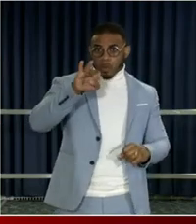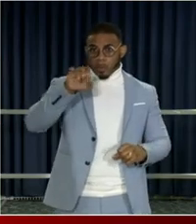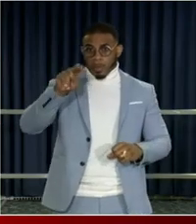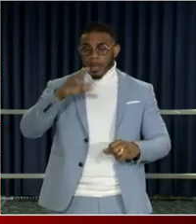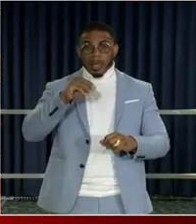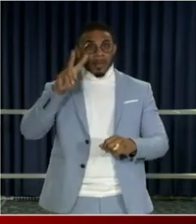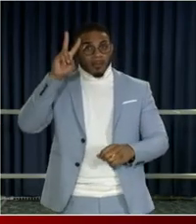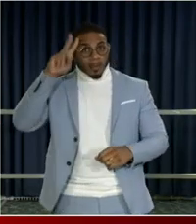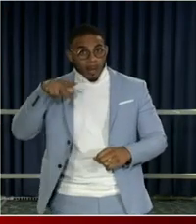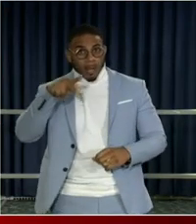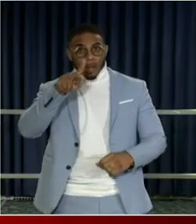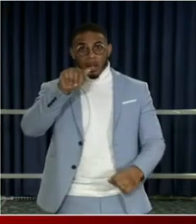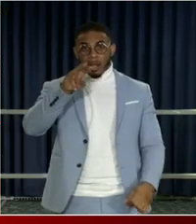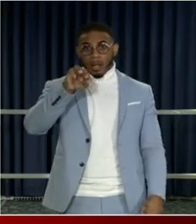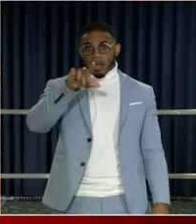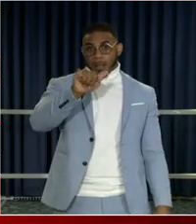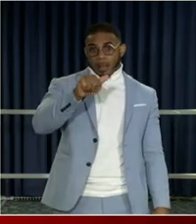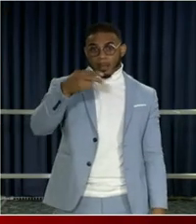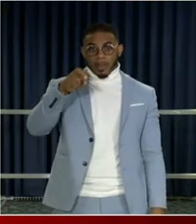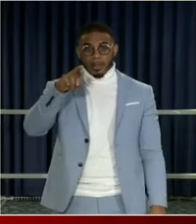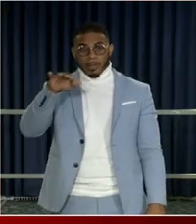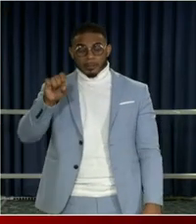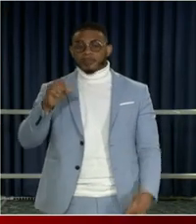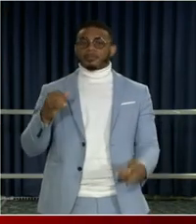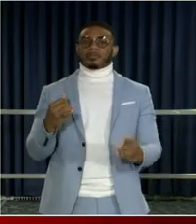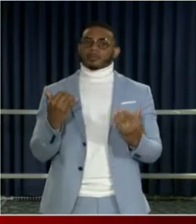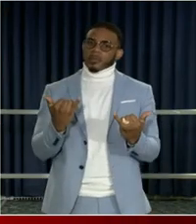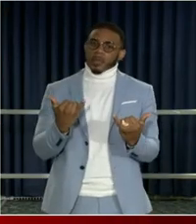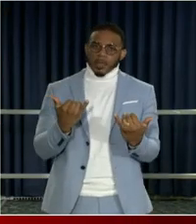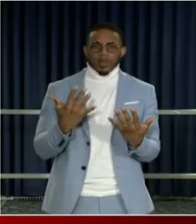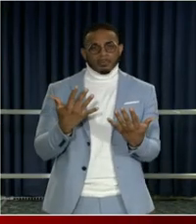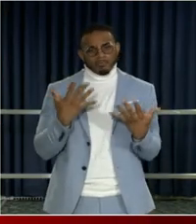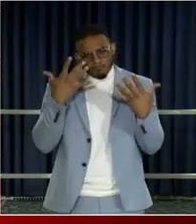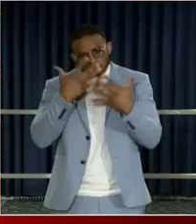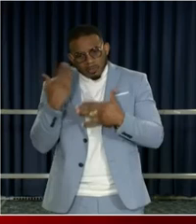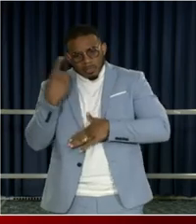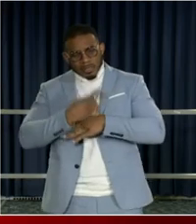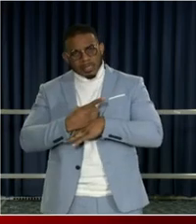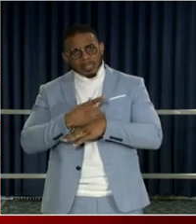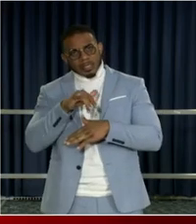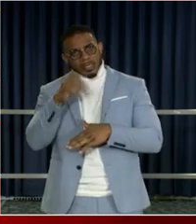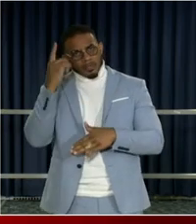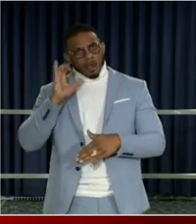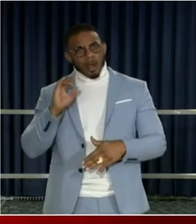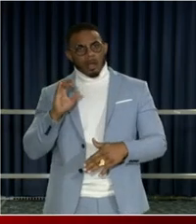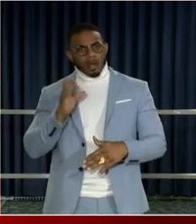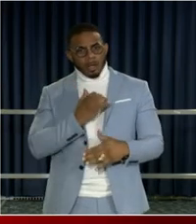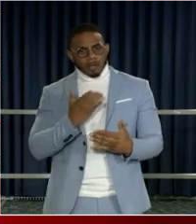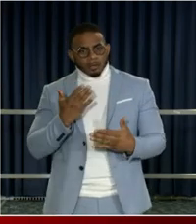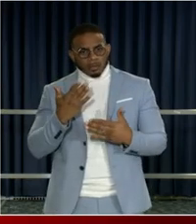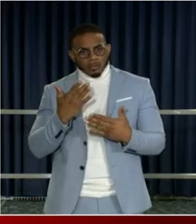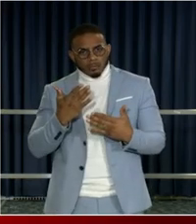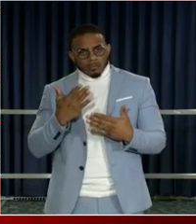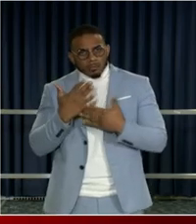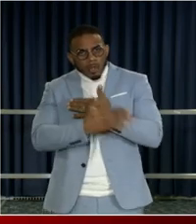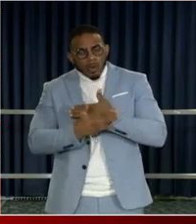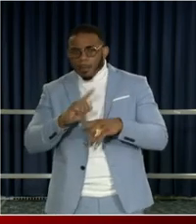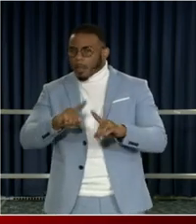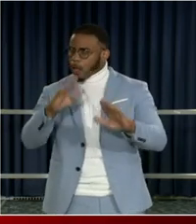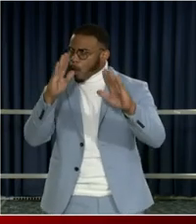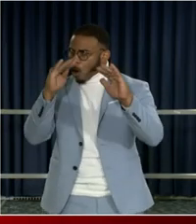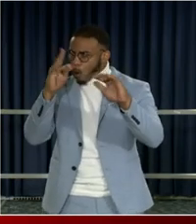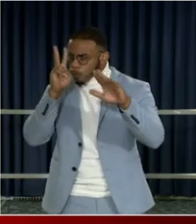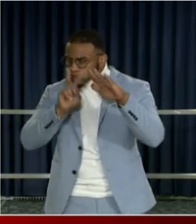Vice President Kamala Harris. Today may be a dark day for our democracy, but there is